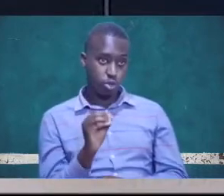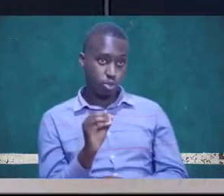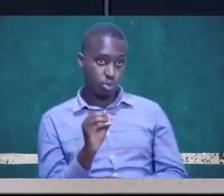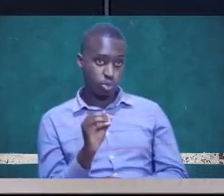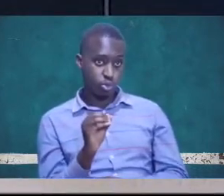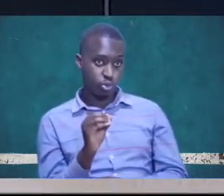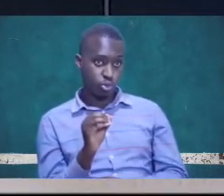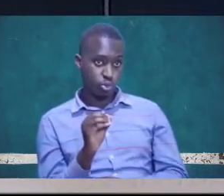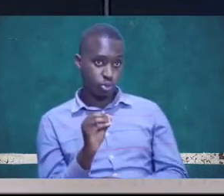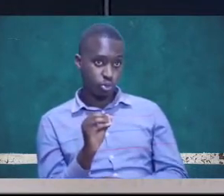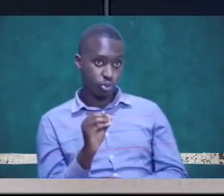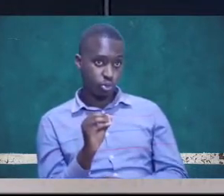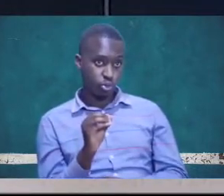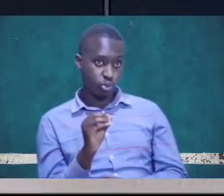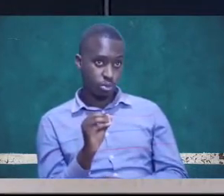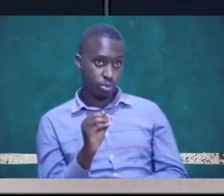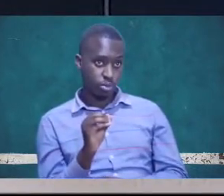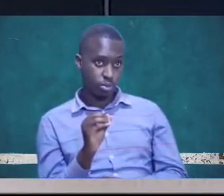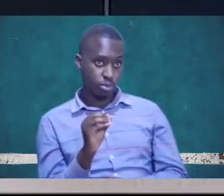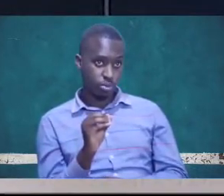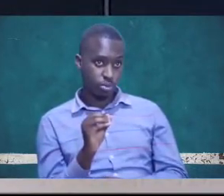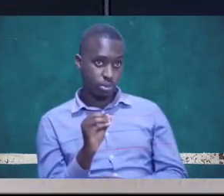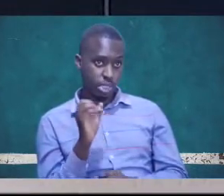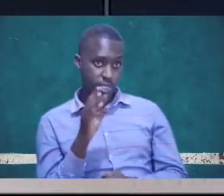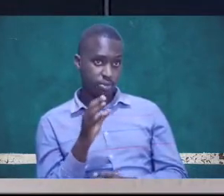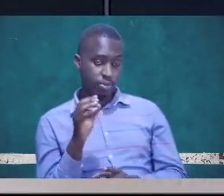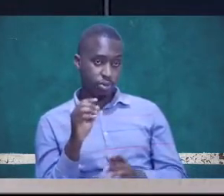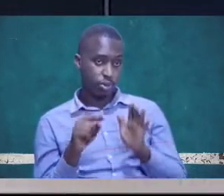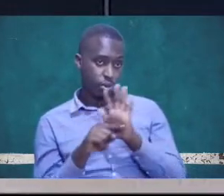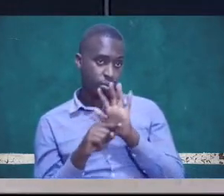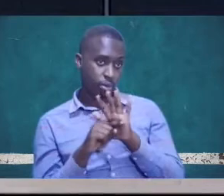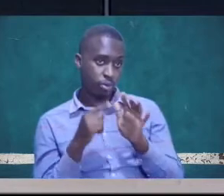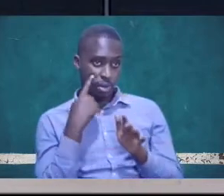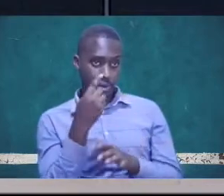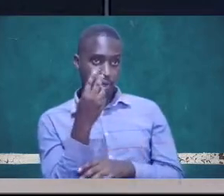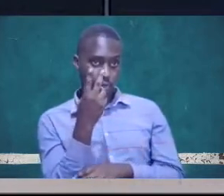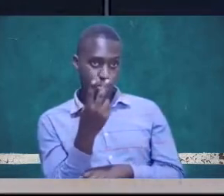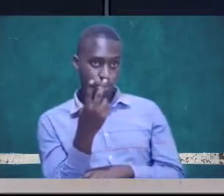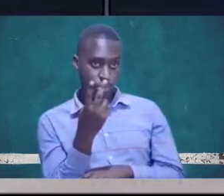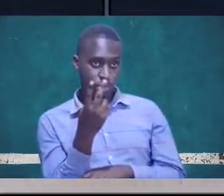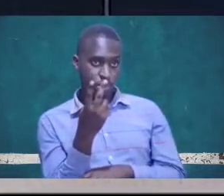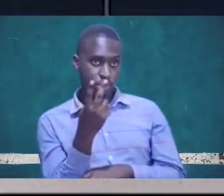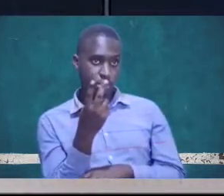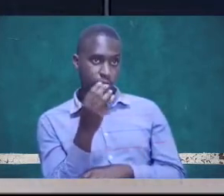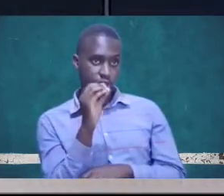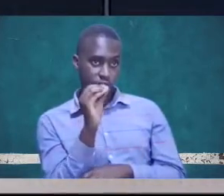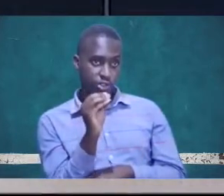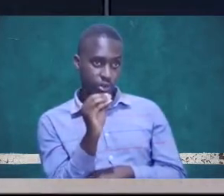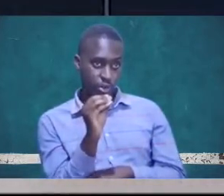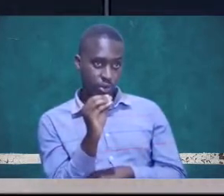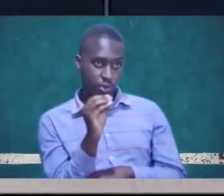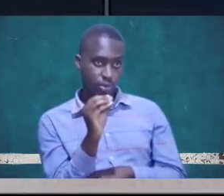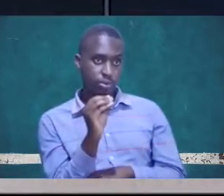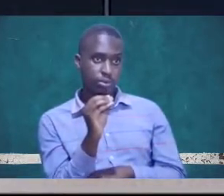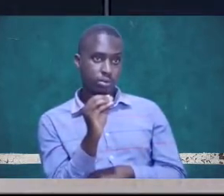So this is 0. And here when we subtract, we find 2. And then here we are